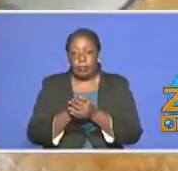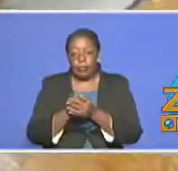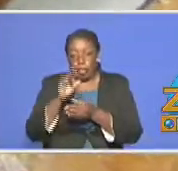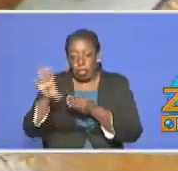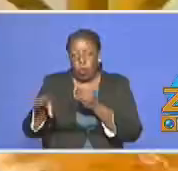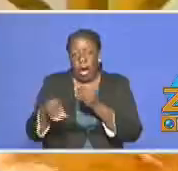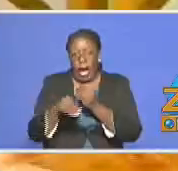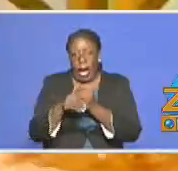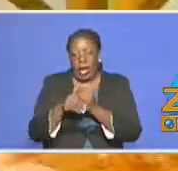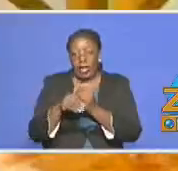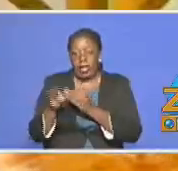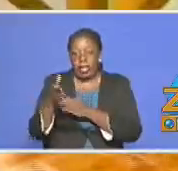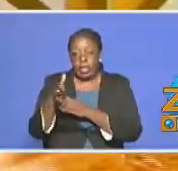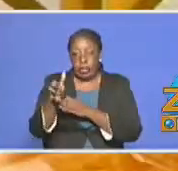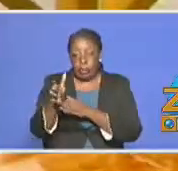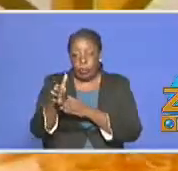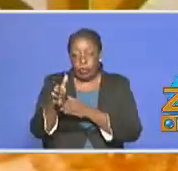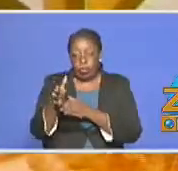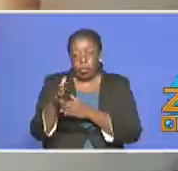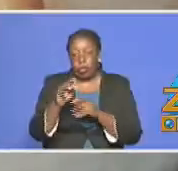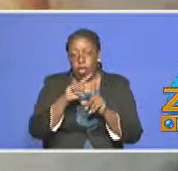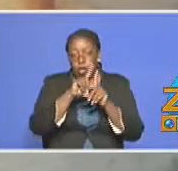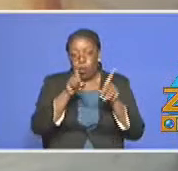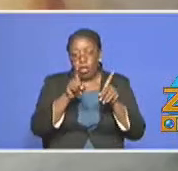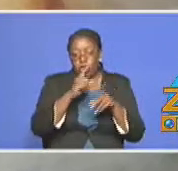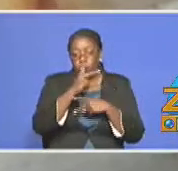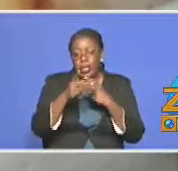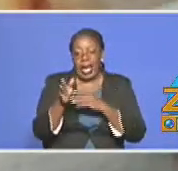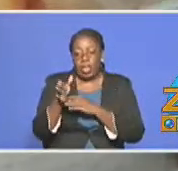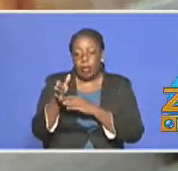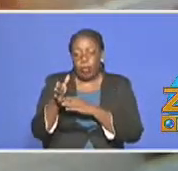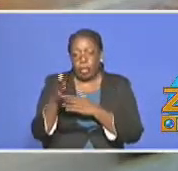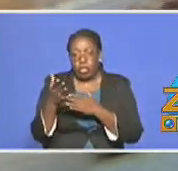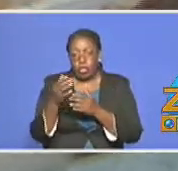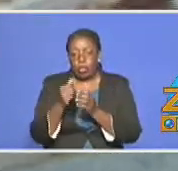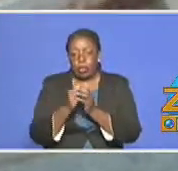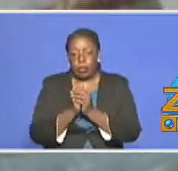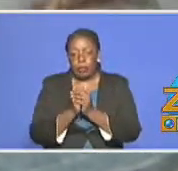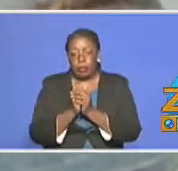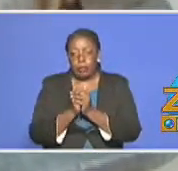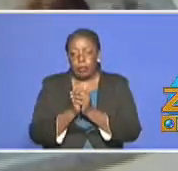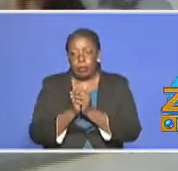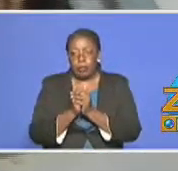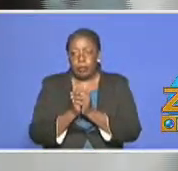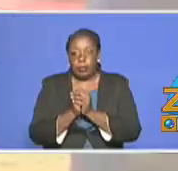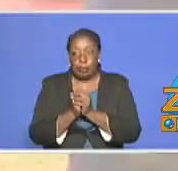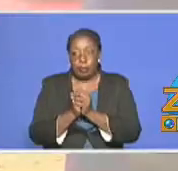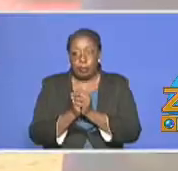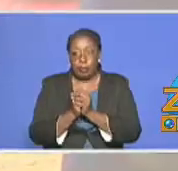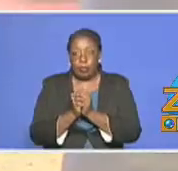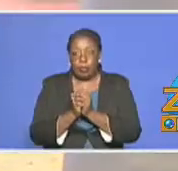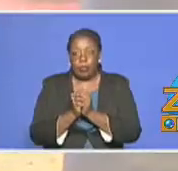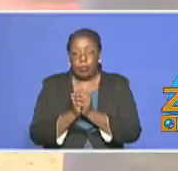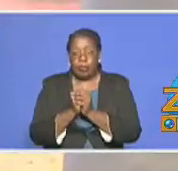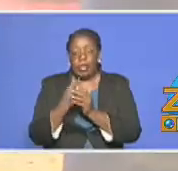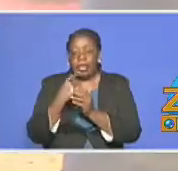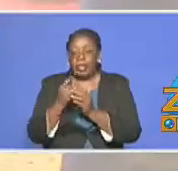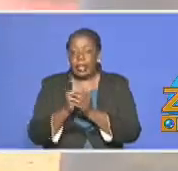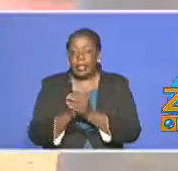fish. What kind of fish we working with this morning? Grouper. What's next to do? It's tasty with that. This tastes so